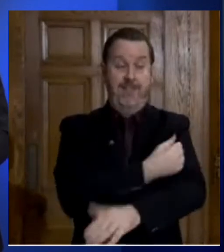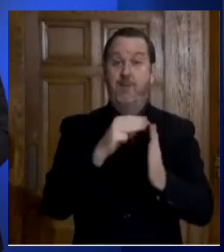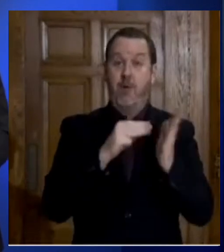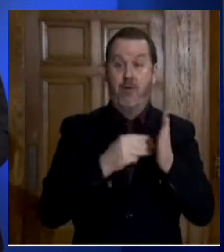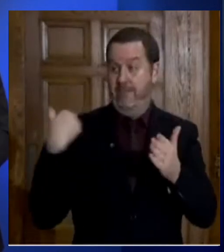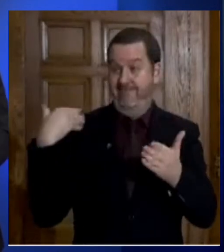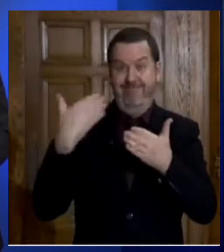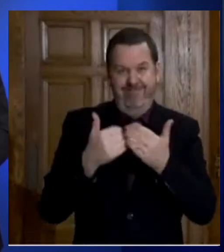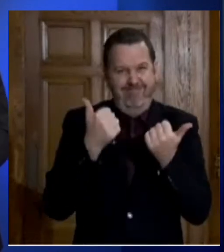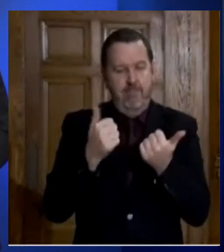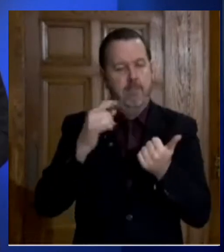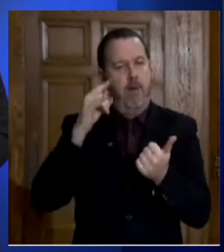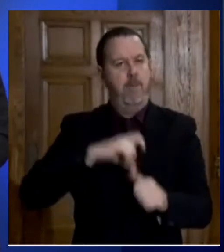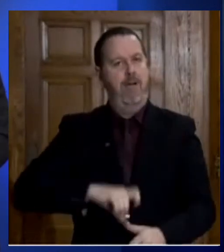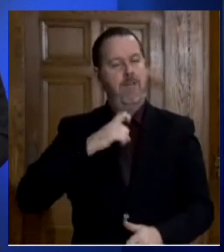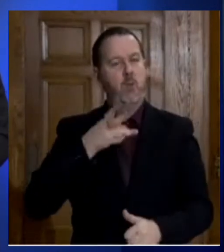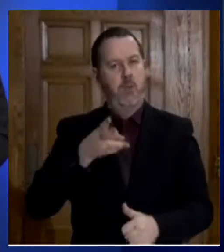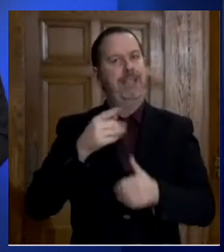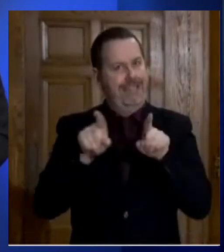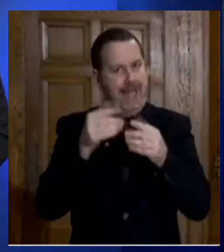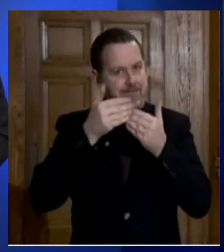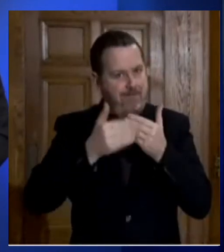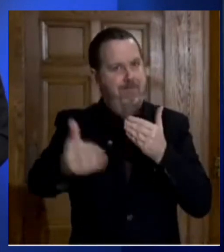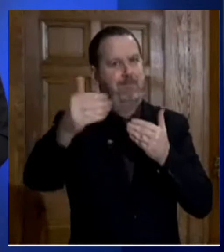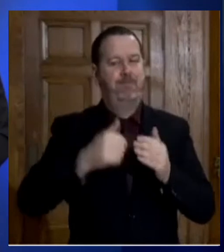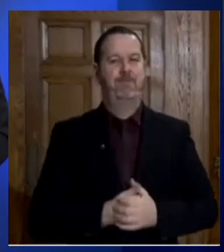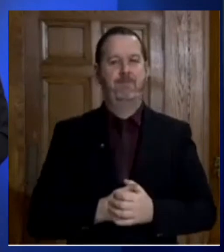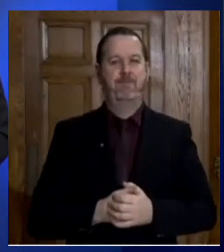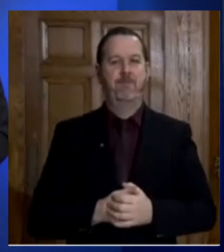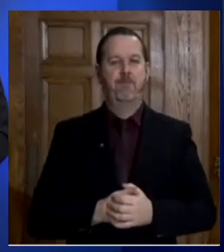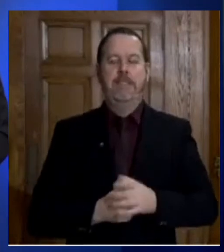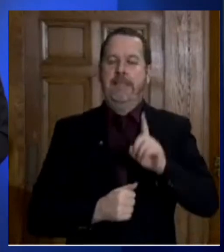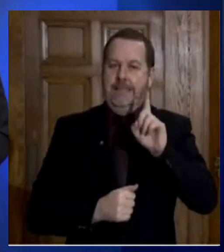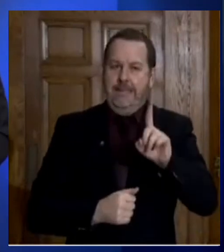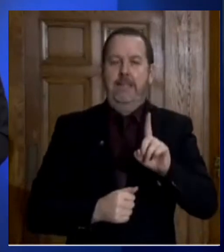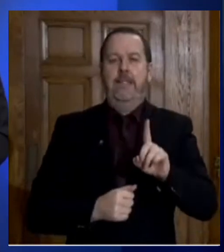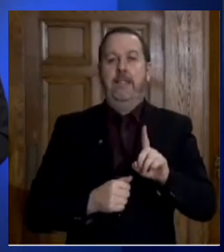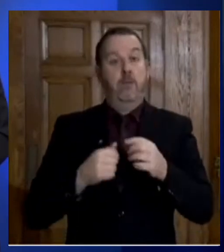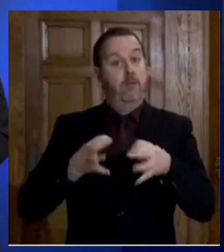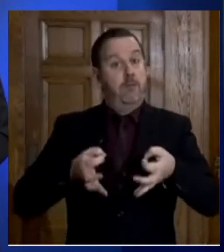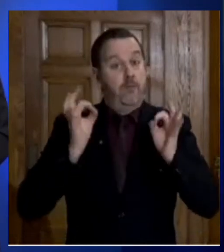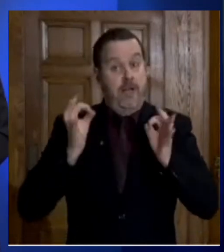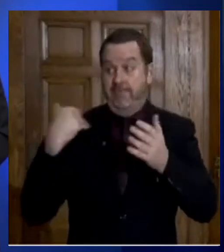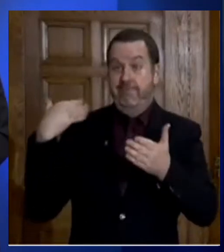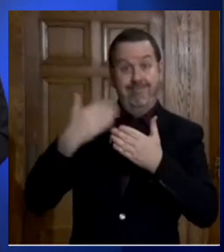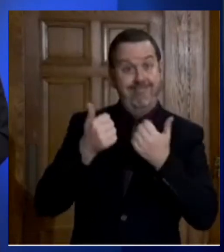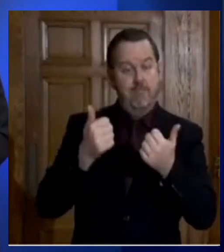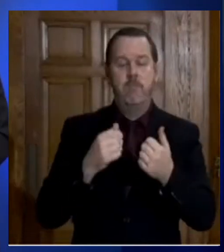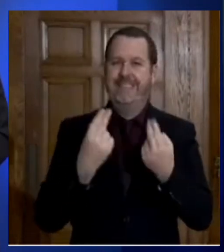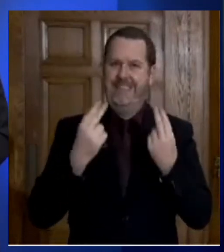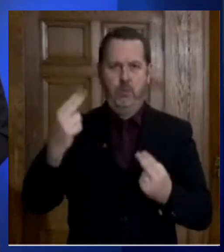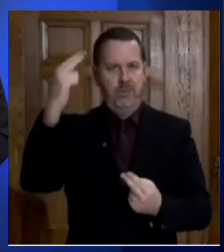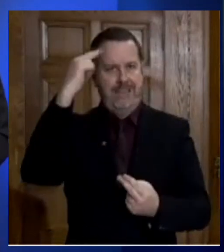this. Whilst this is to be celebrated, I do need to stress the importance of understanding what